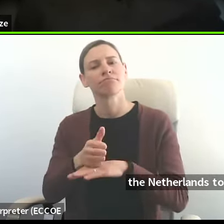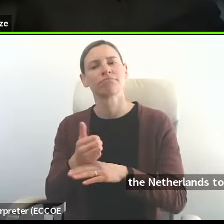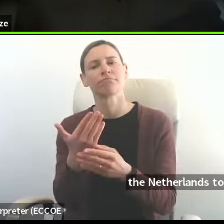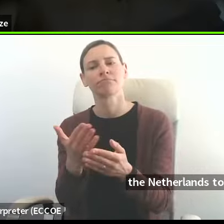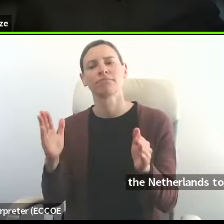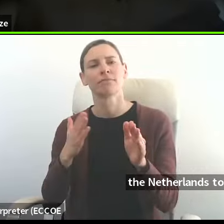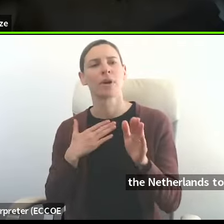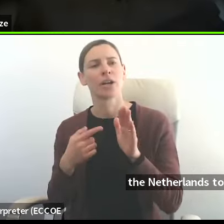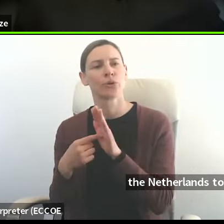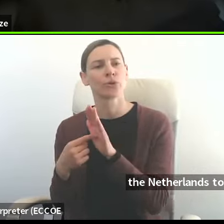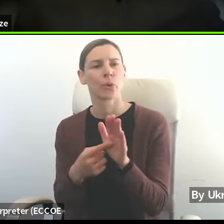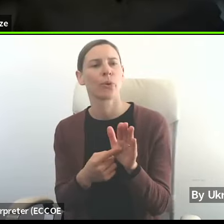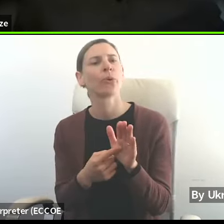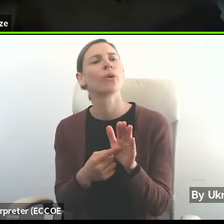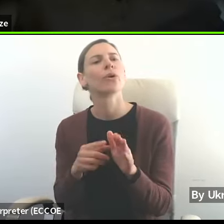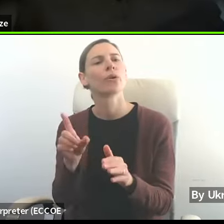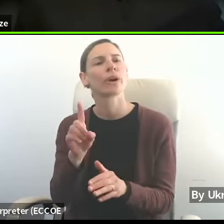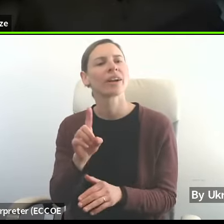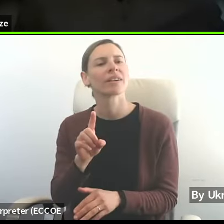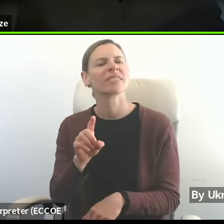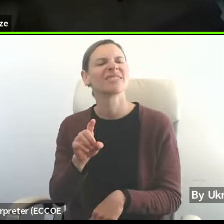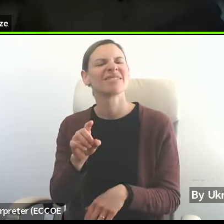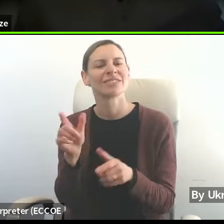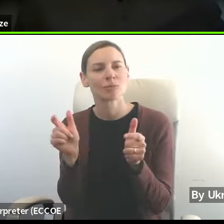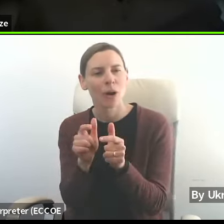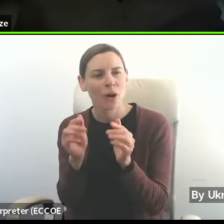place in the Netherlands called Heerlen.